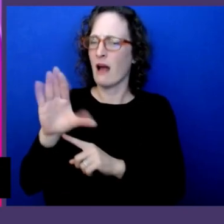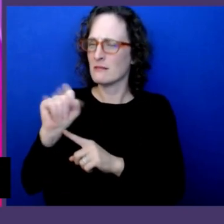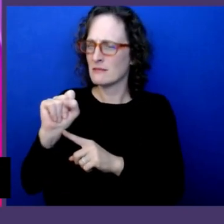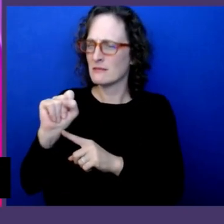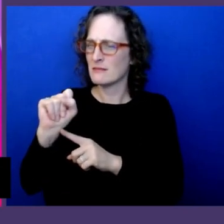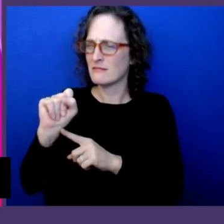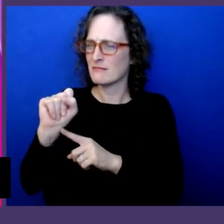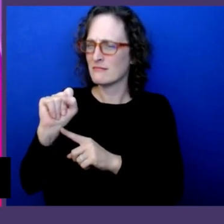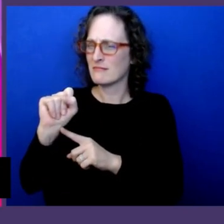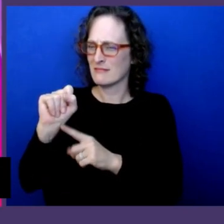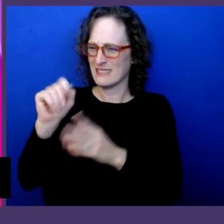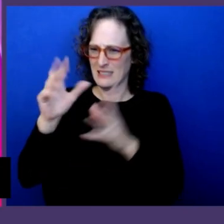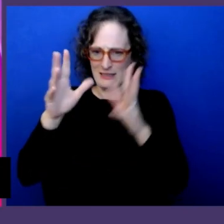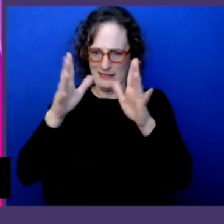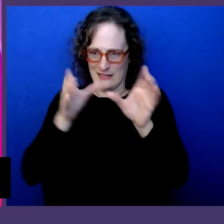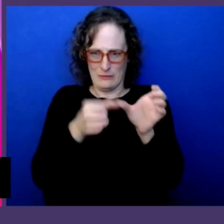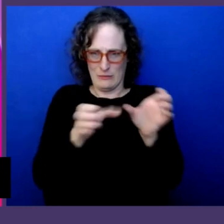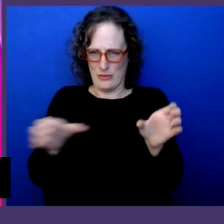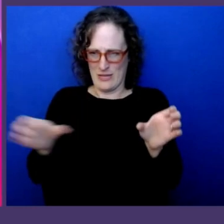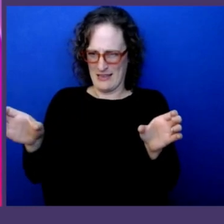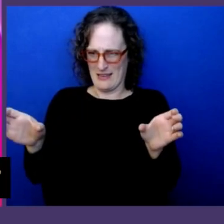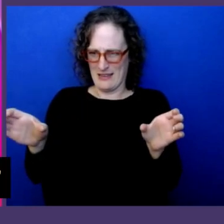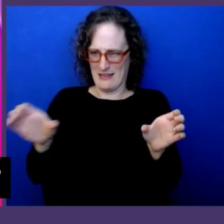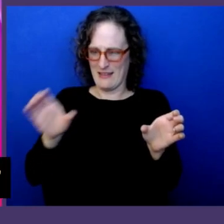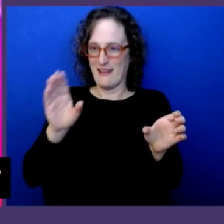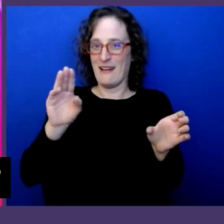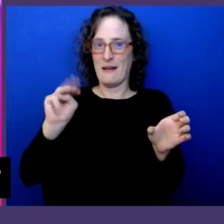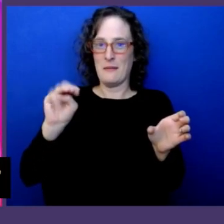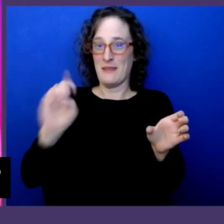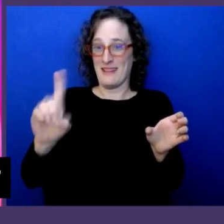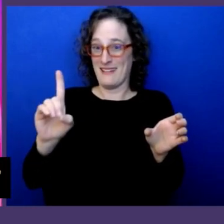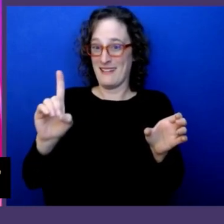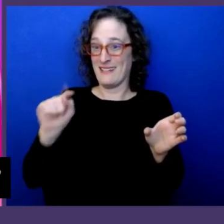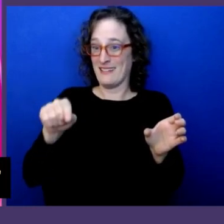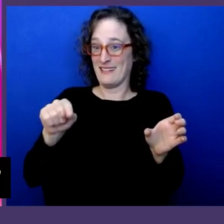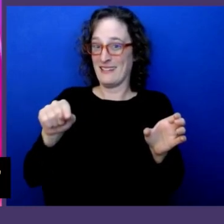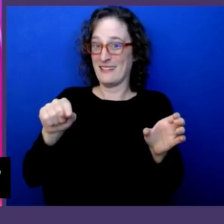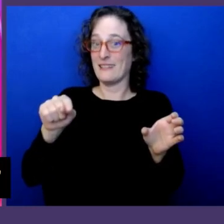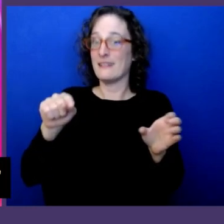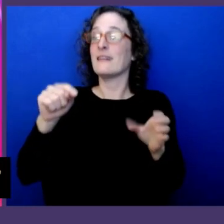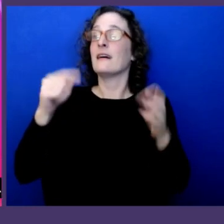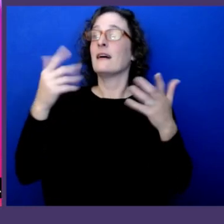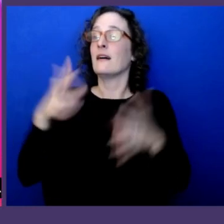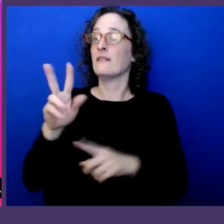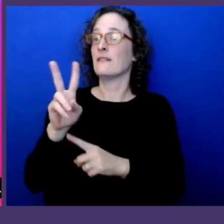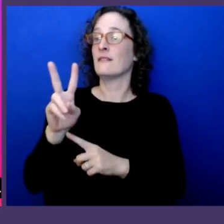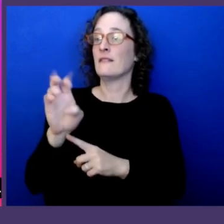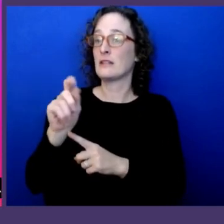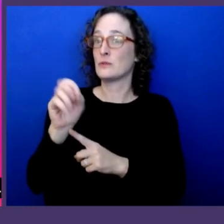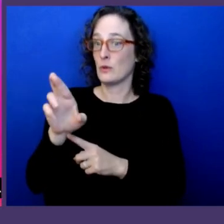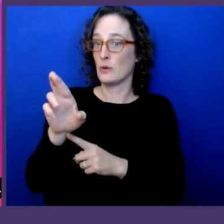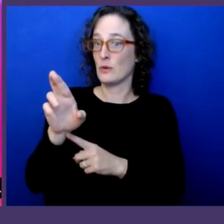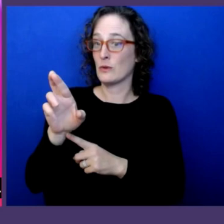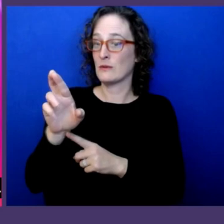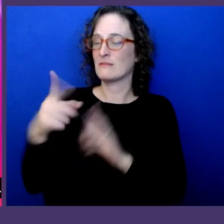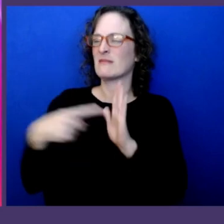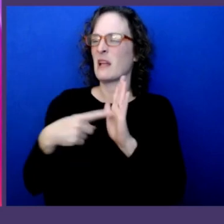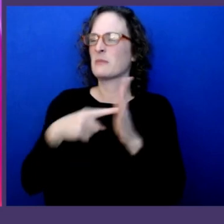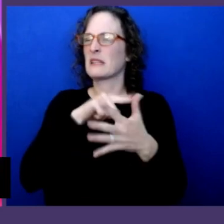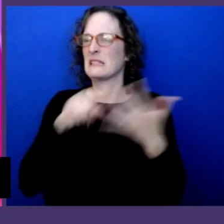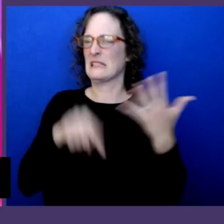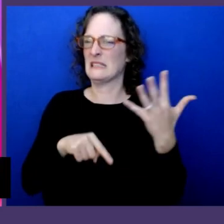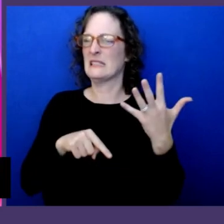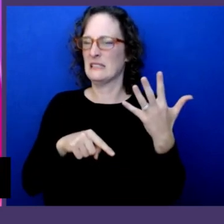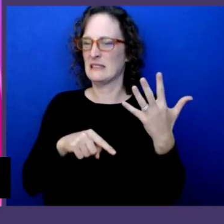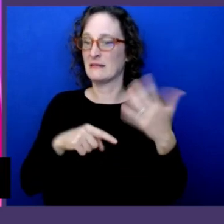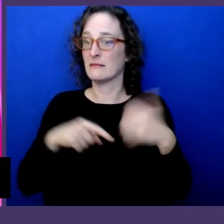you basically get embedding vectors that represent that data. You store that in the vector store, and then at test time, you make some kind of a query to your vector store, and